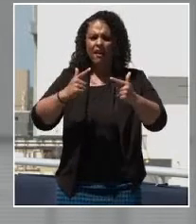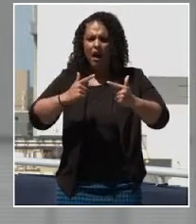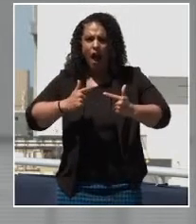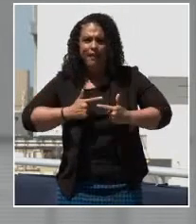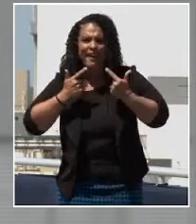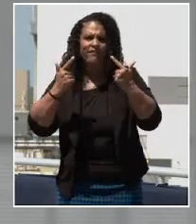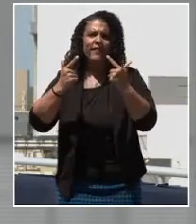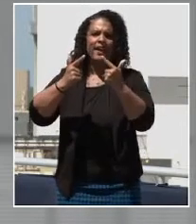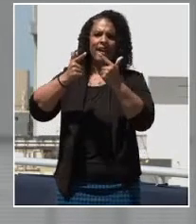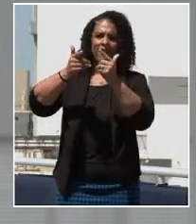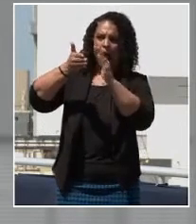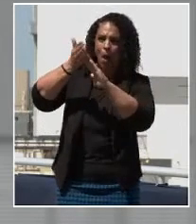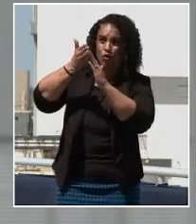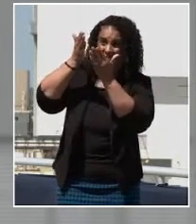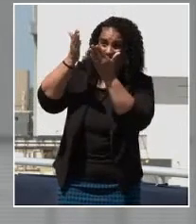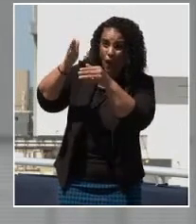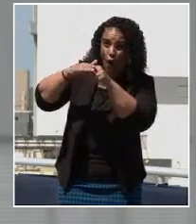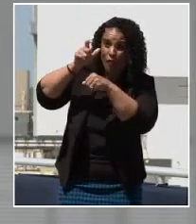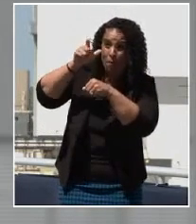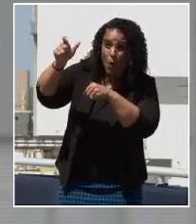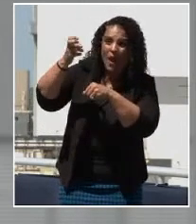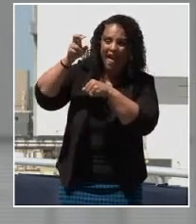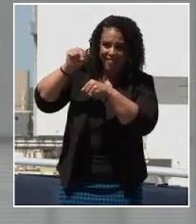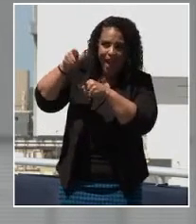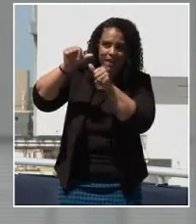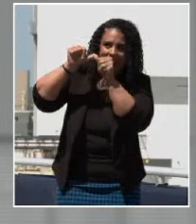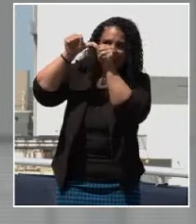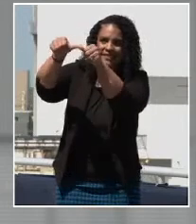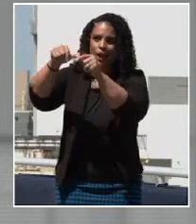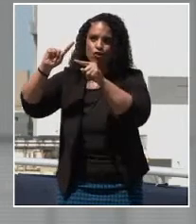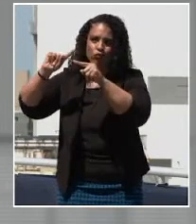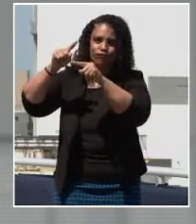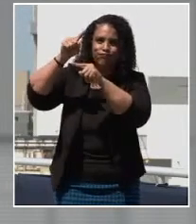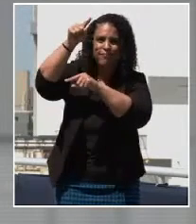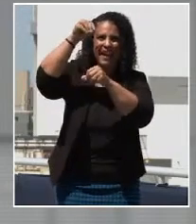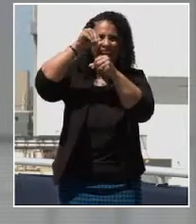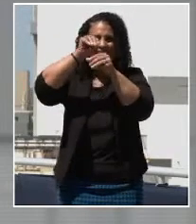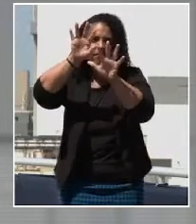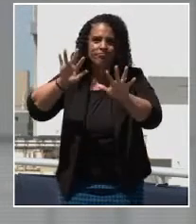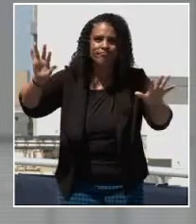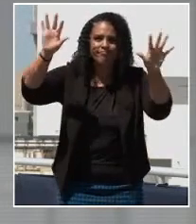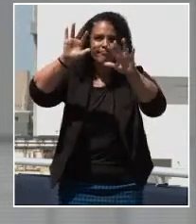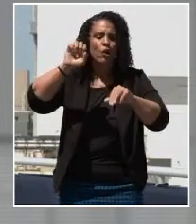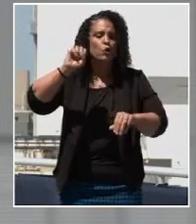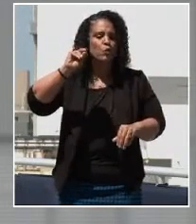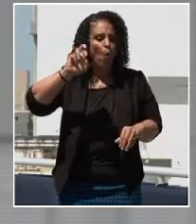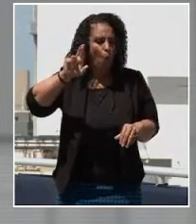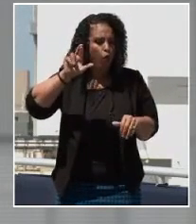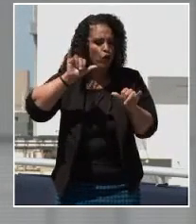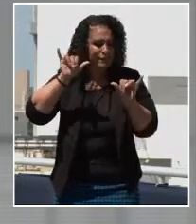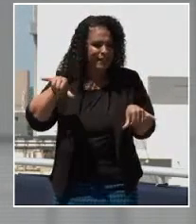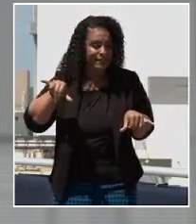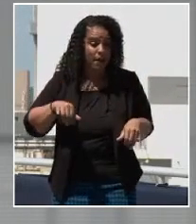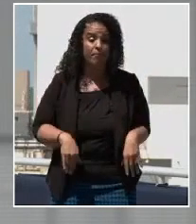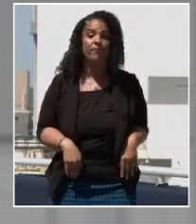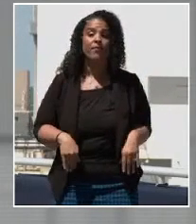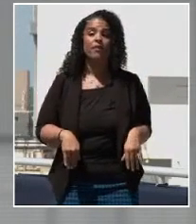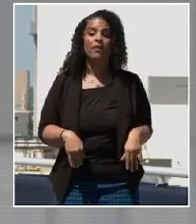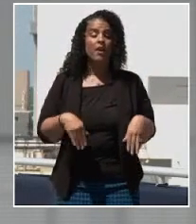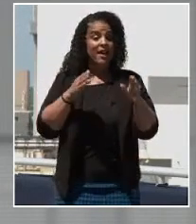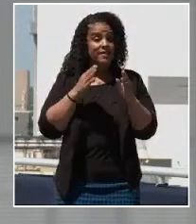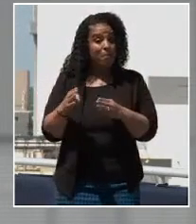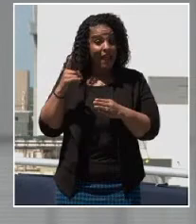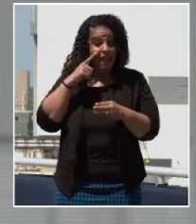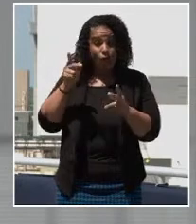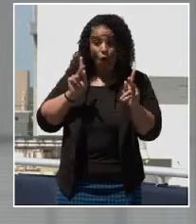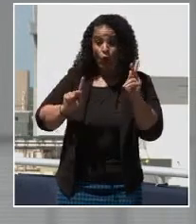the moon and continue then out into the solar system our plan is for